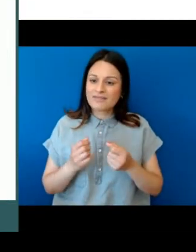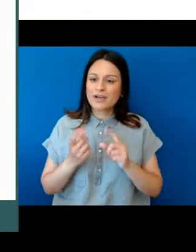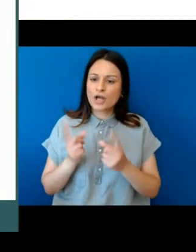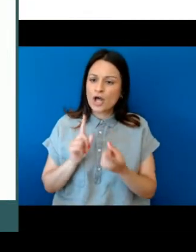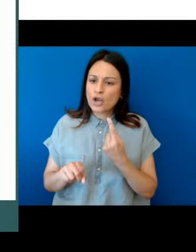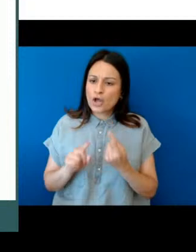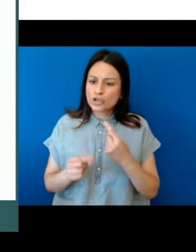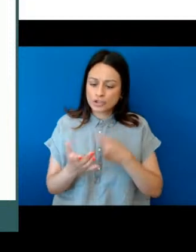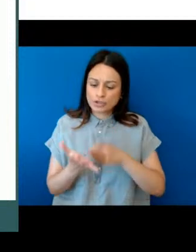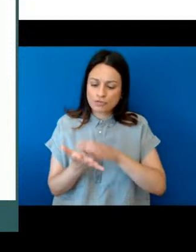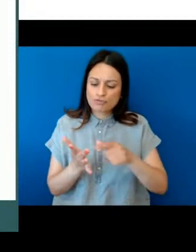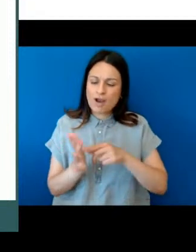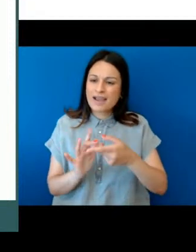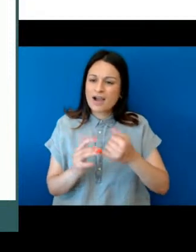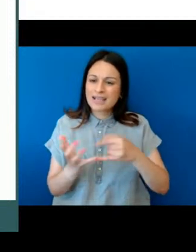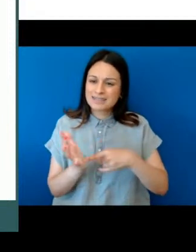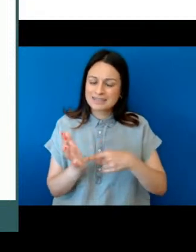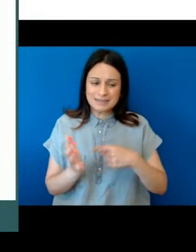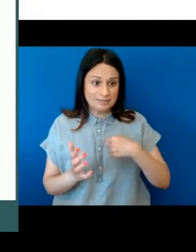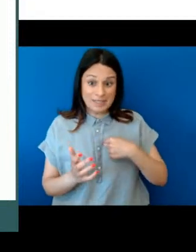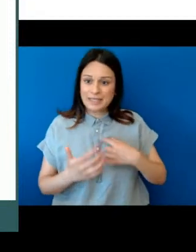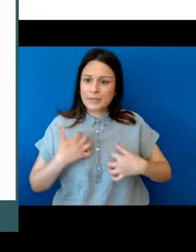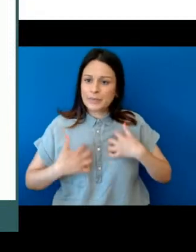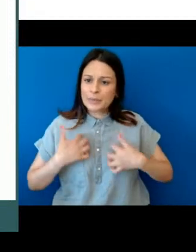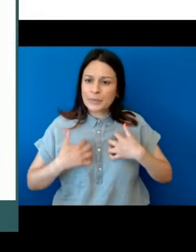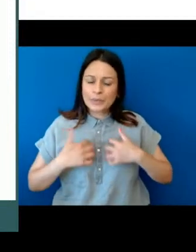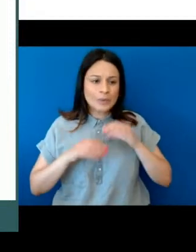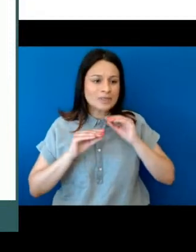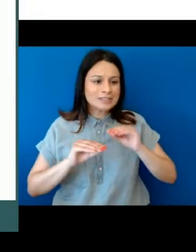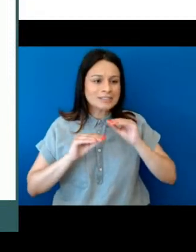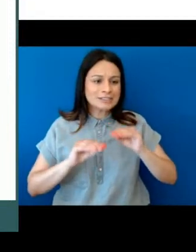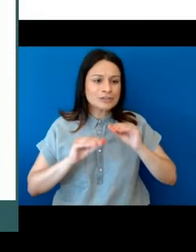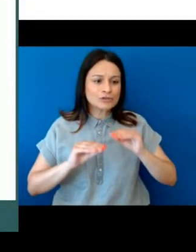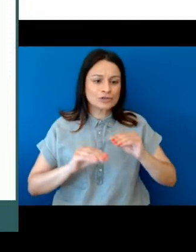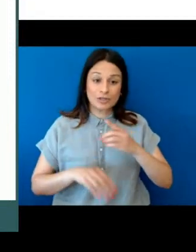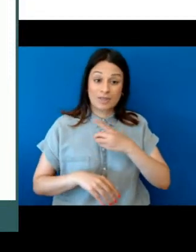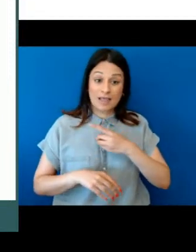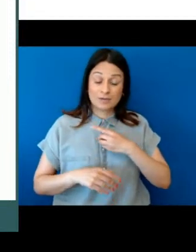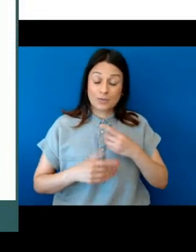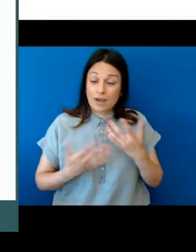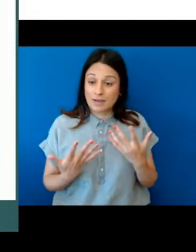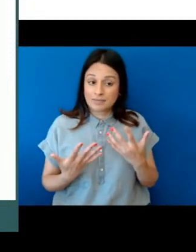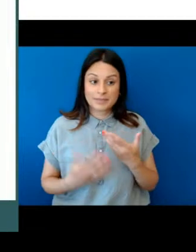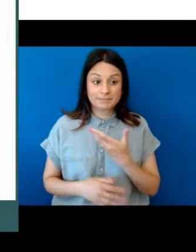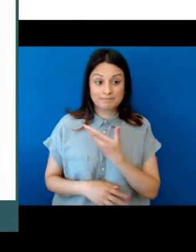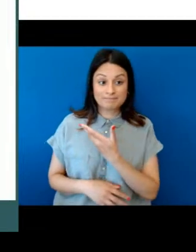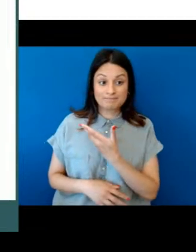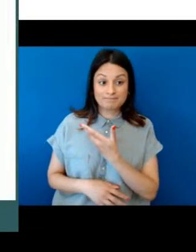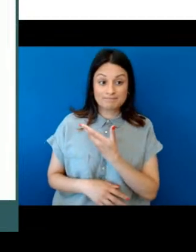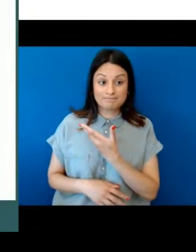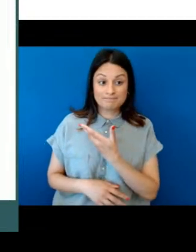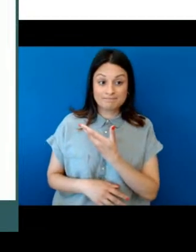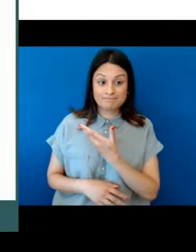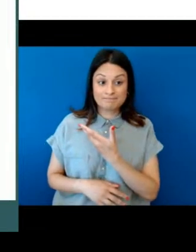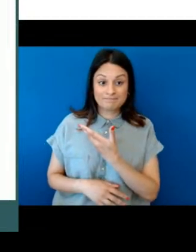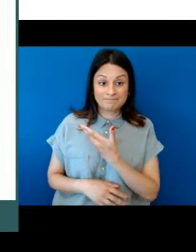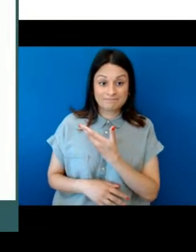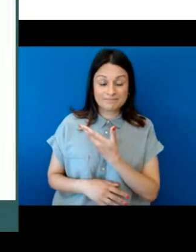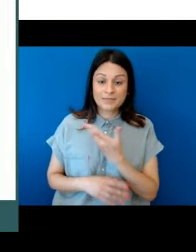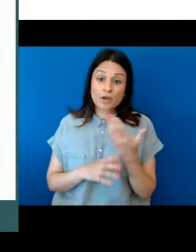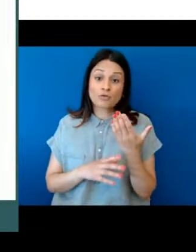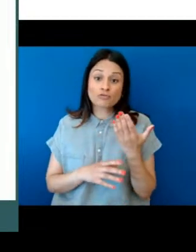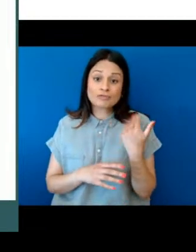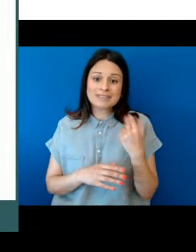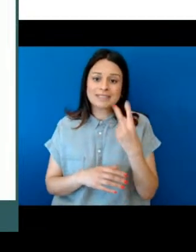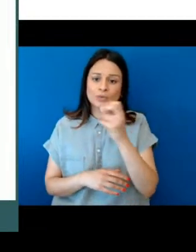people about it. And I'd like to start by looking at a fairly recent study published in 2018